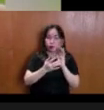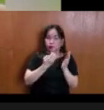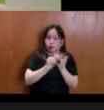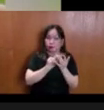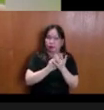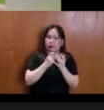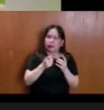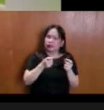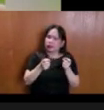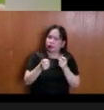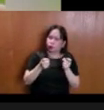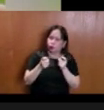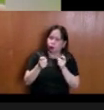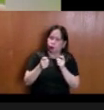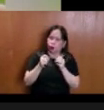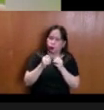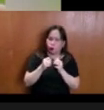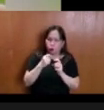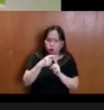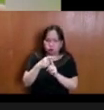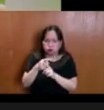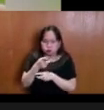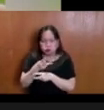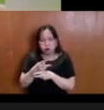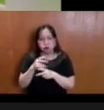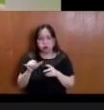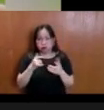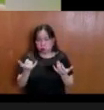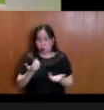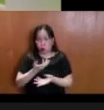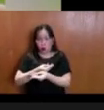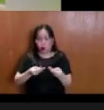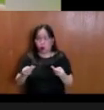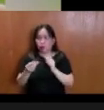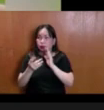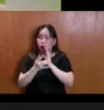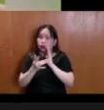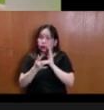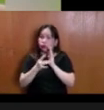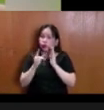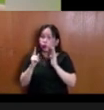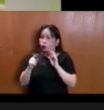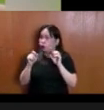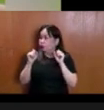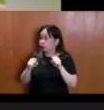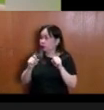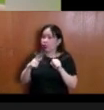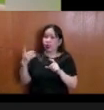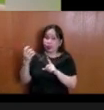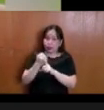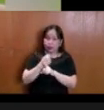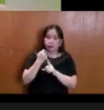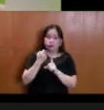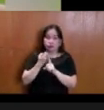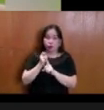more proactive manner, such as with this conversation of digitalization and what it can also achieve